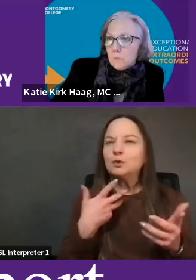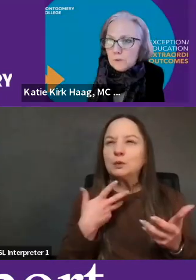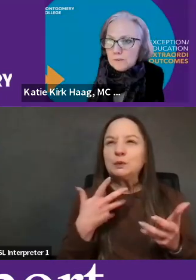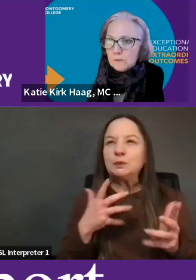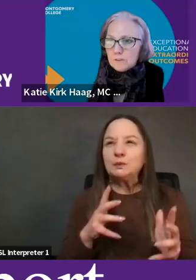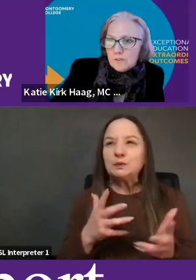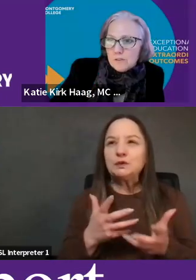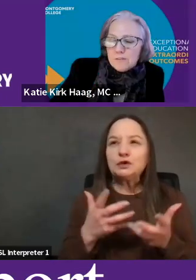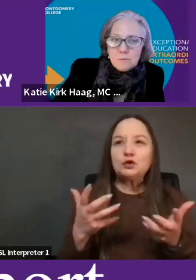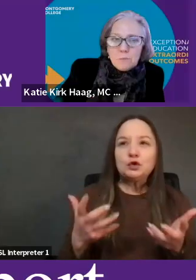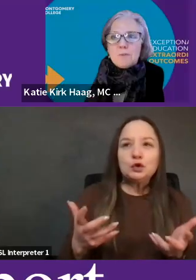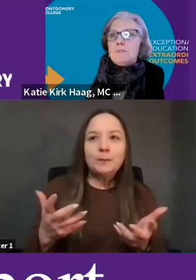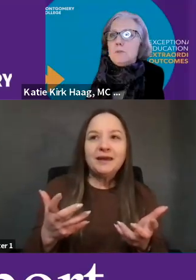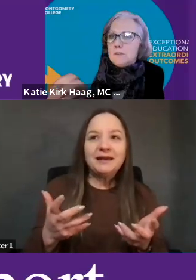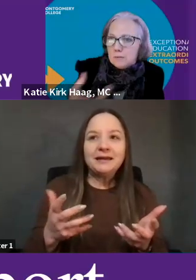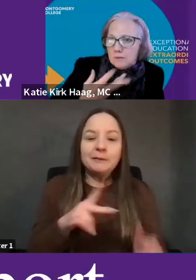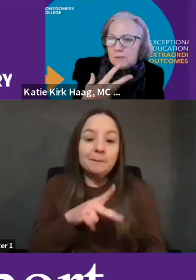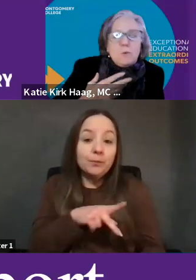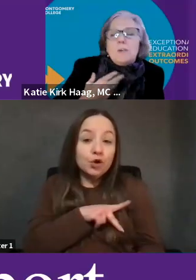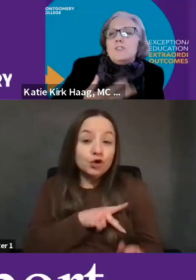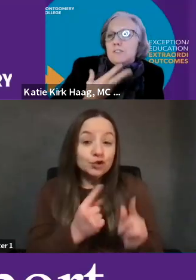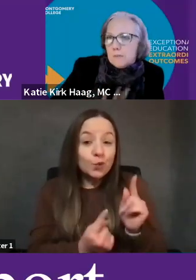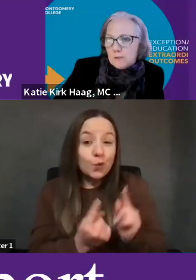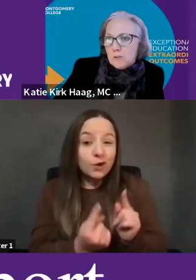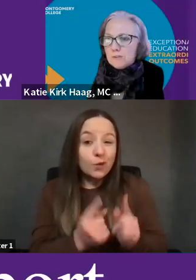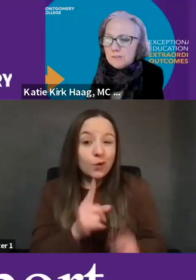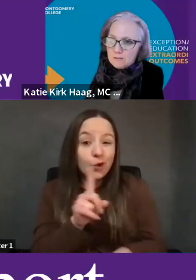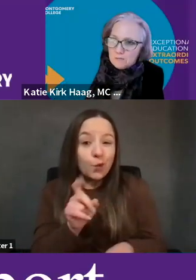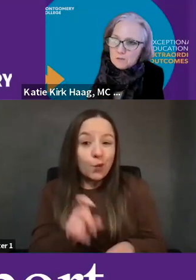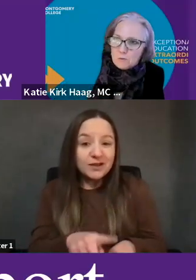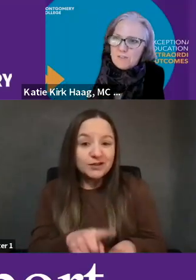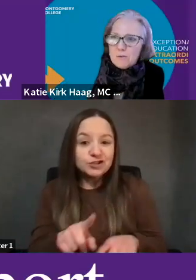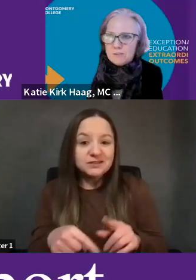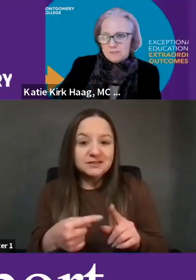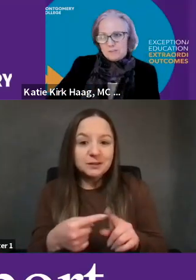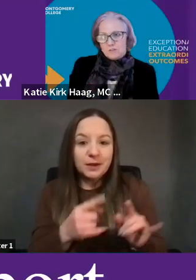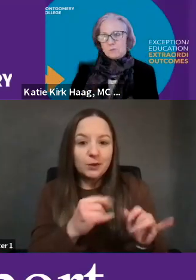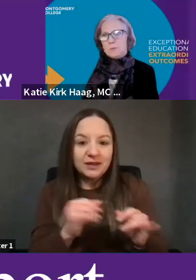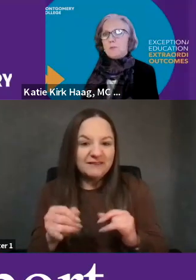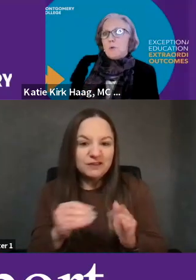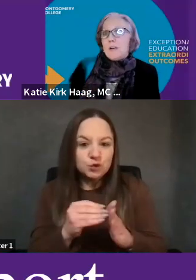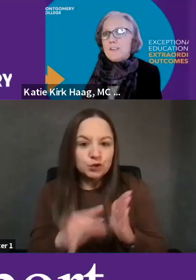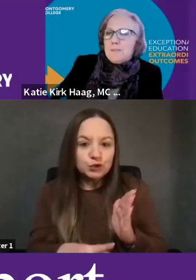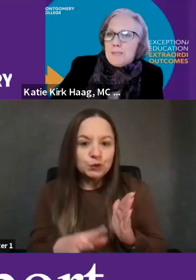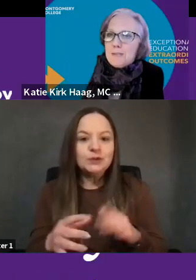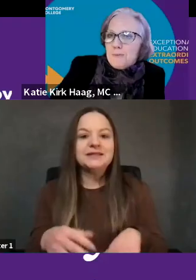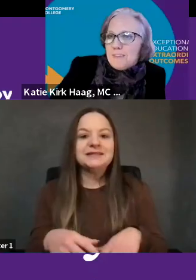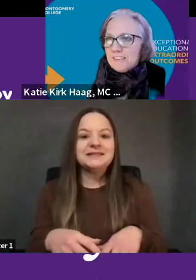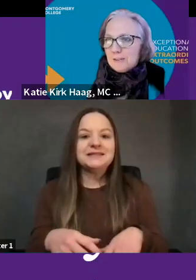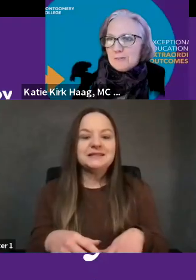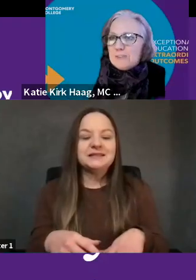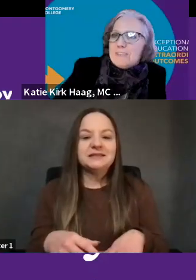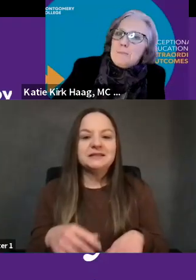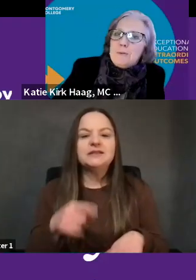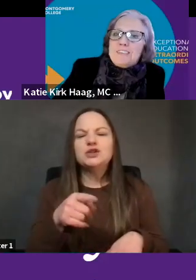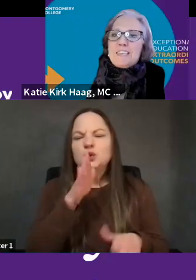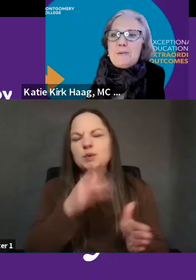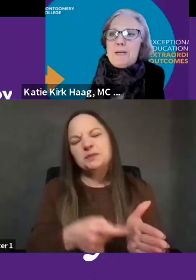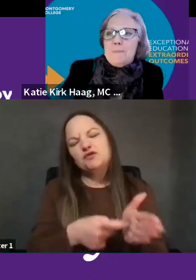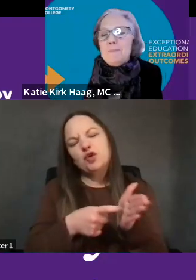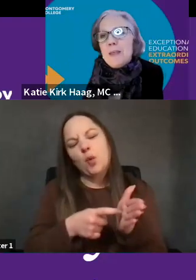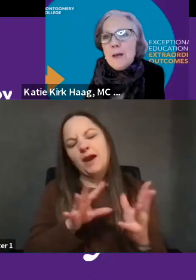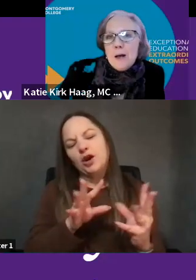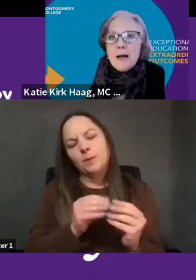of one-on-one questions, questions about you as an individual student, since you will be required to meet with a counselor at some